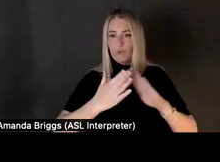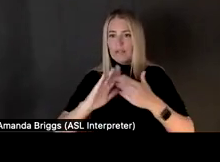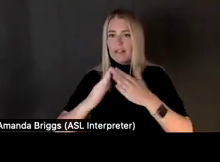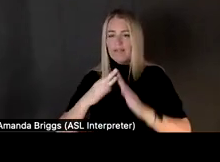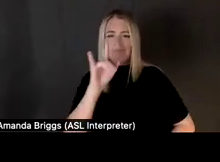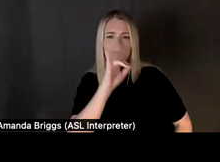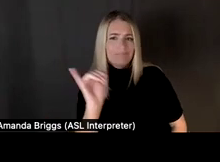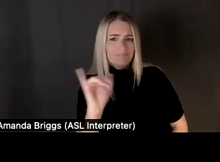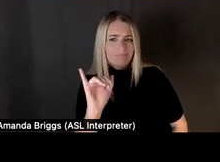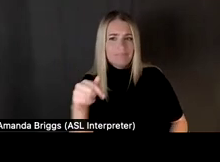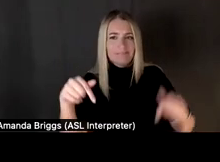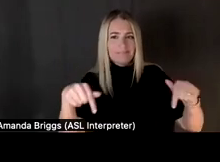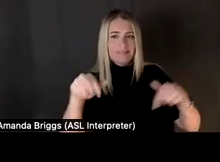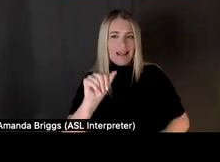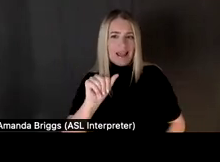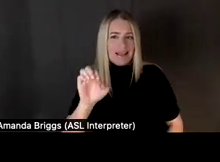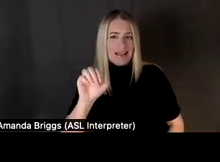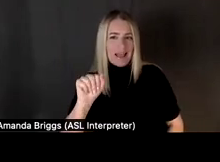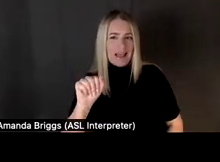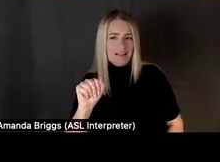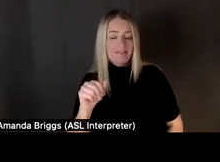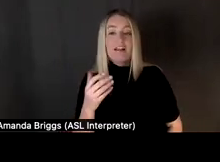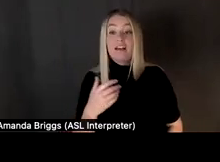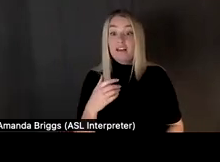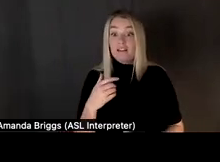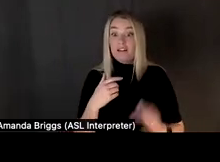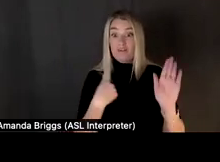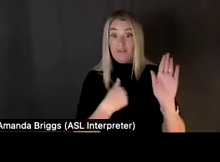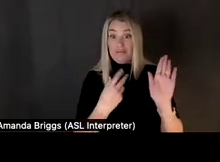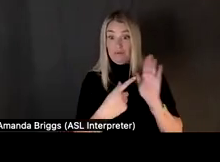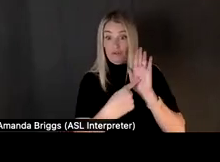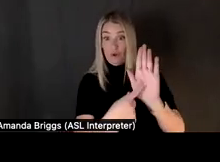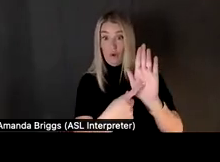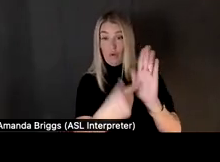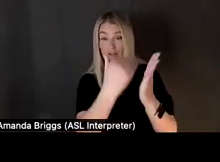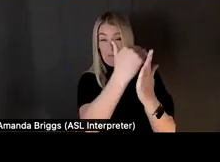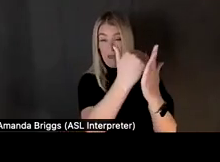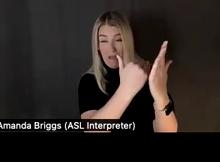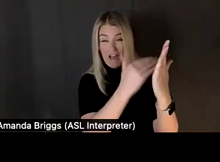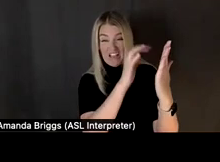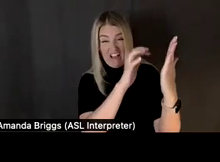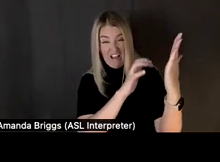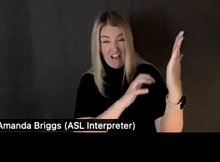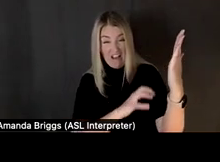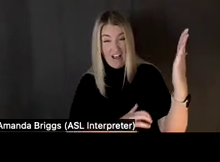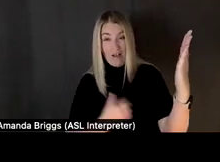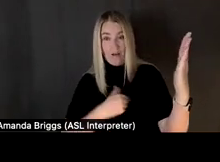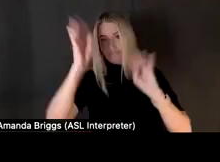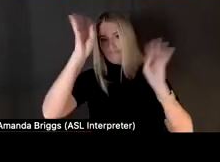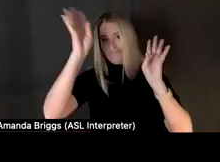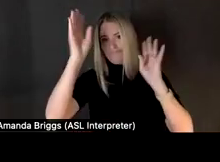like at AEA. I'm not going to go over all of these items. We have a really long list of brainstormed items from our